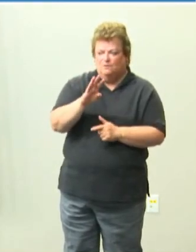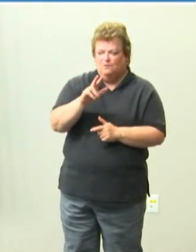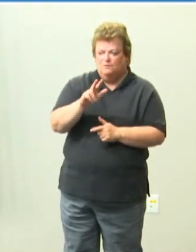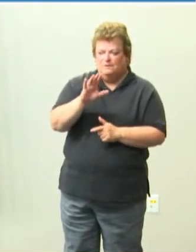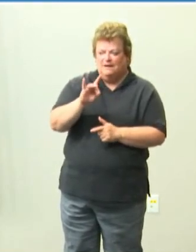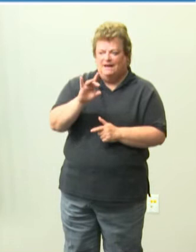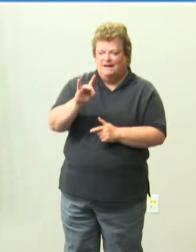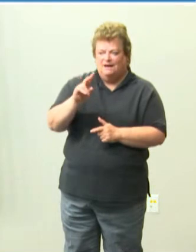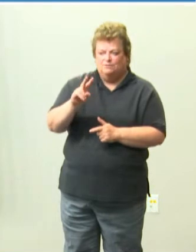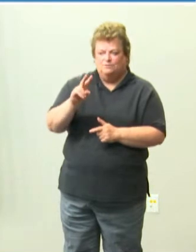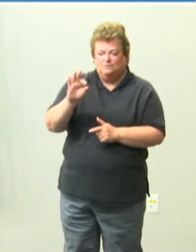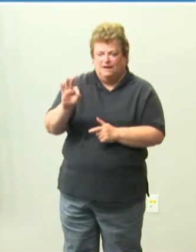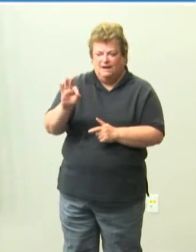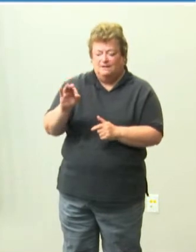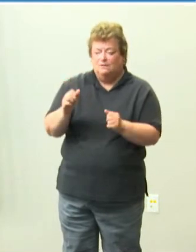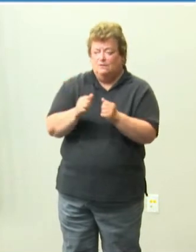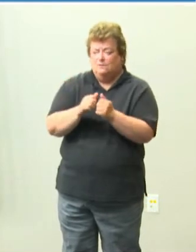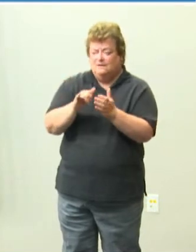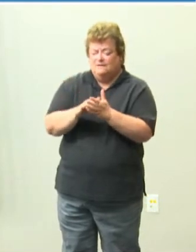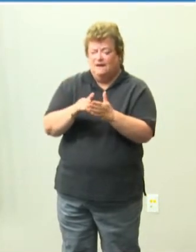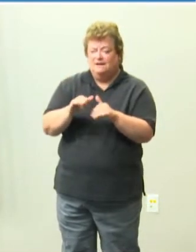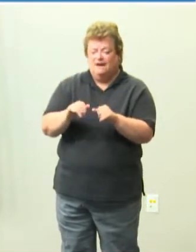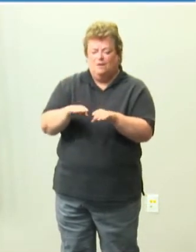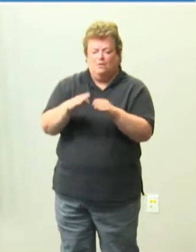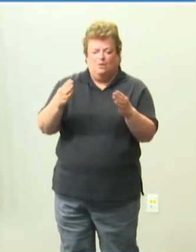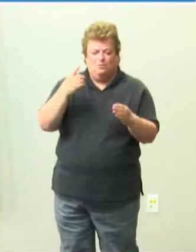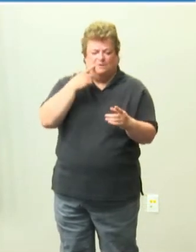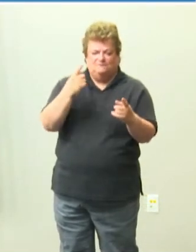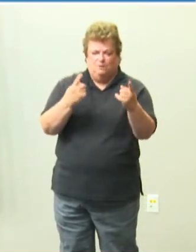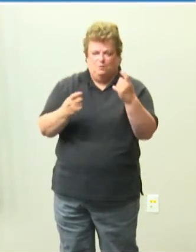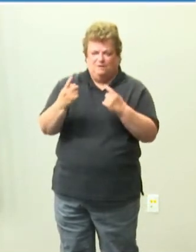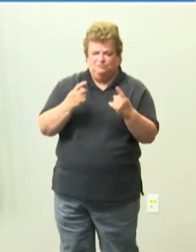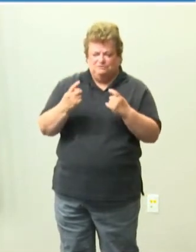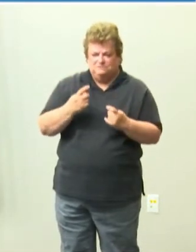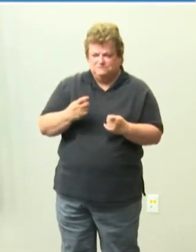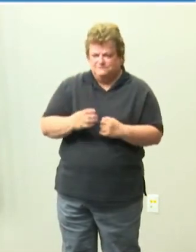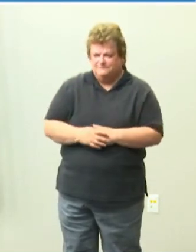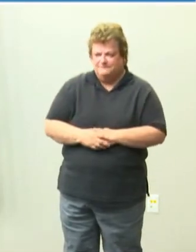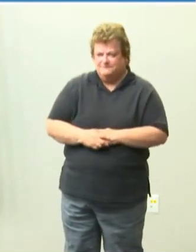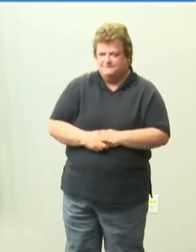438829. And with that, we'd be happy to take any questions.